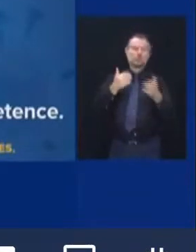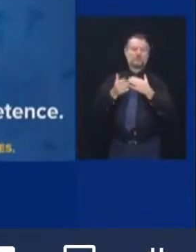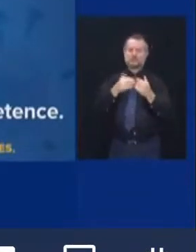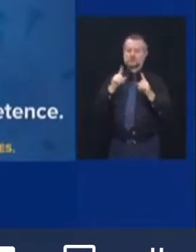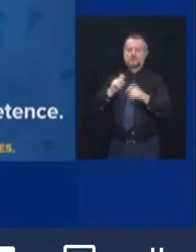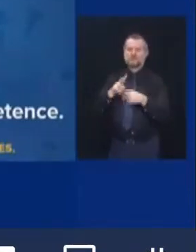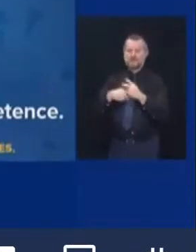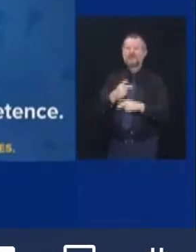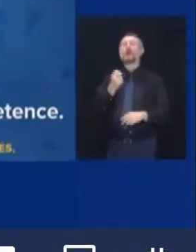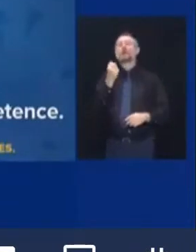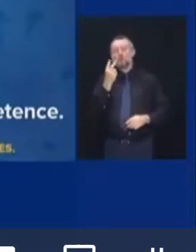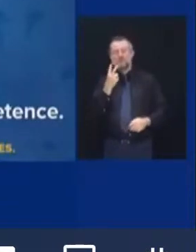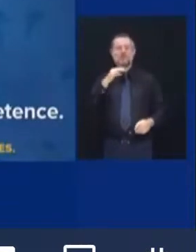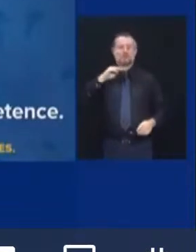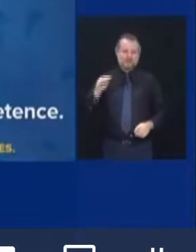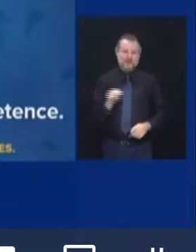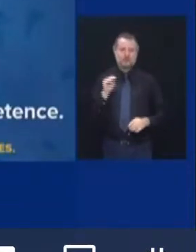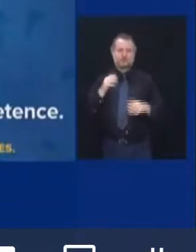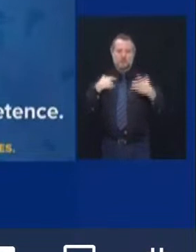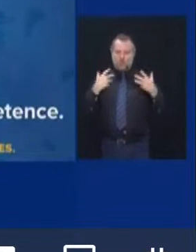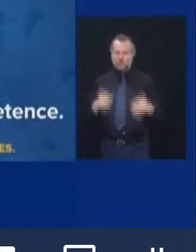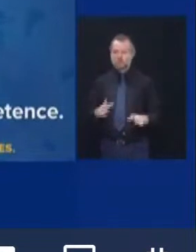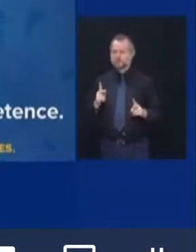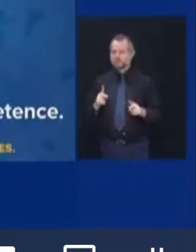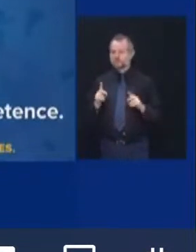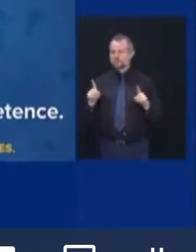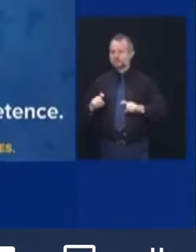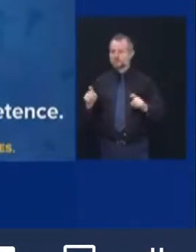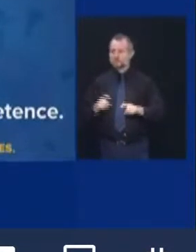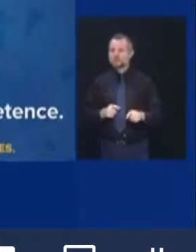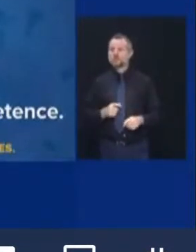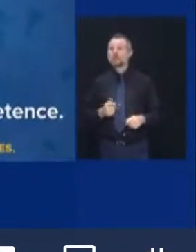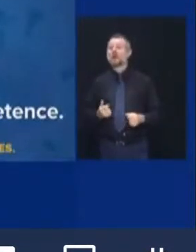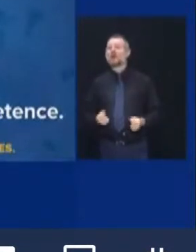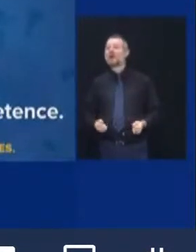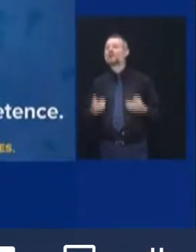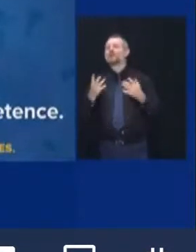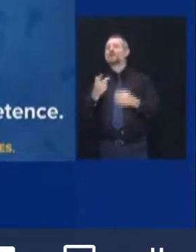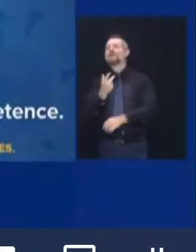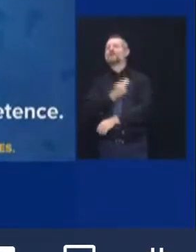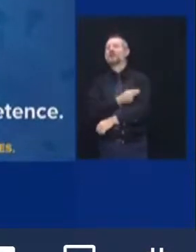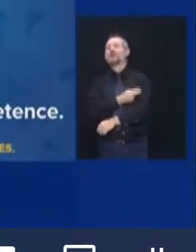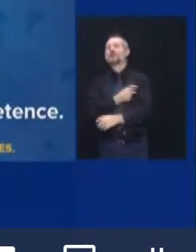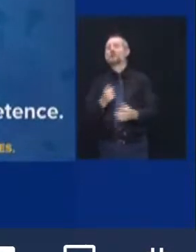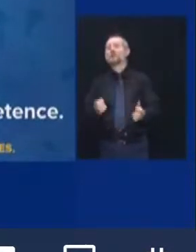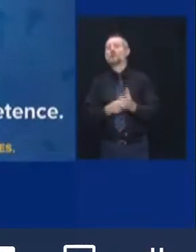million. You know how many dosages of vaccines we would have to do?